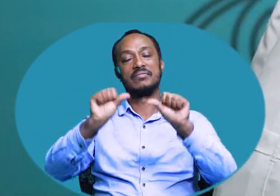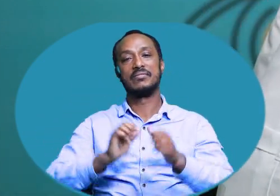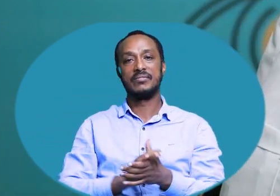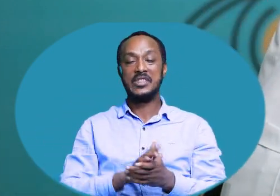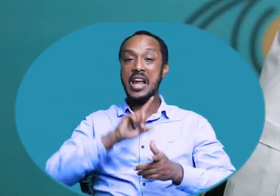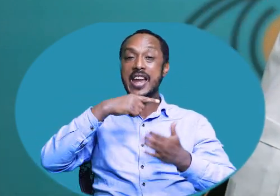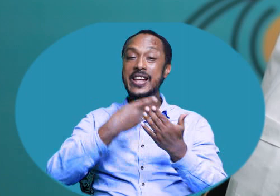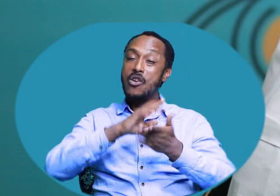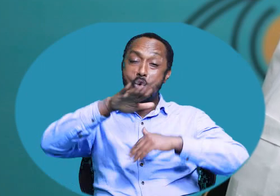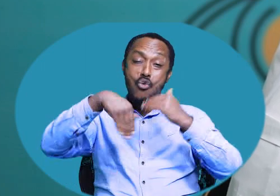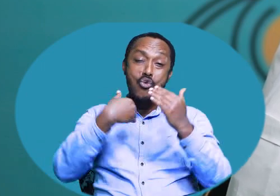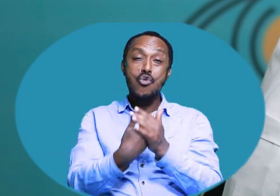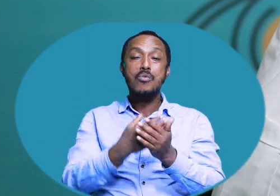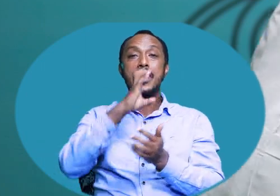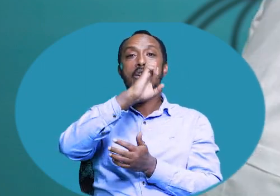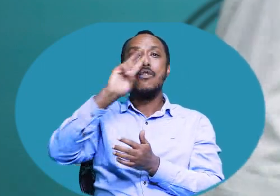PCl5,